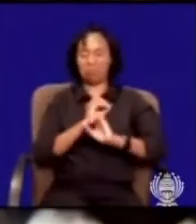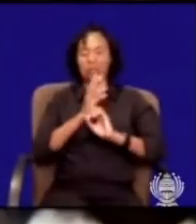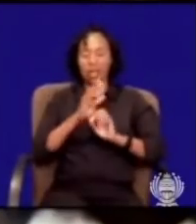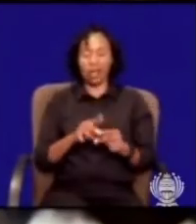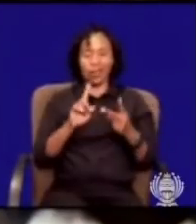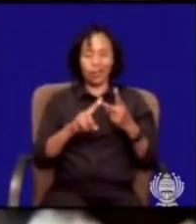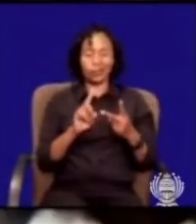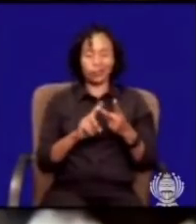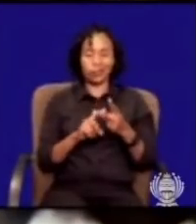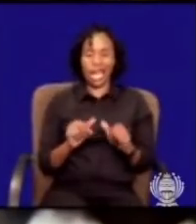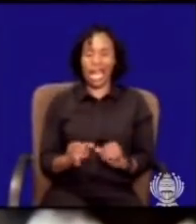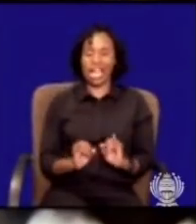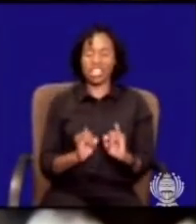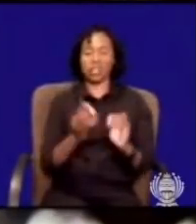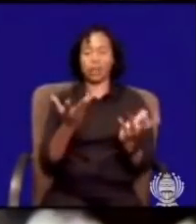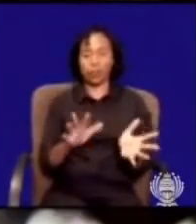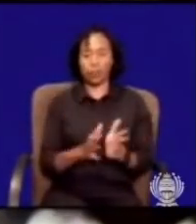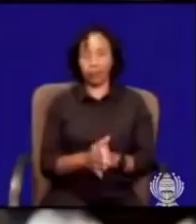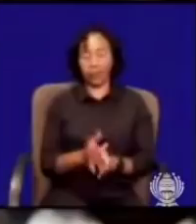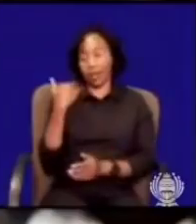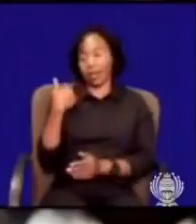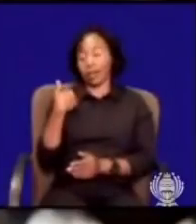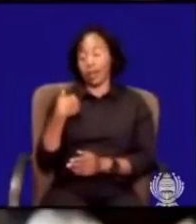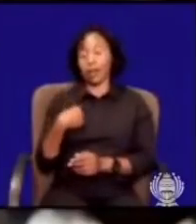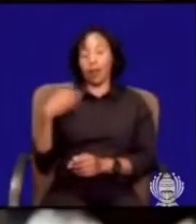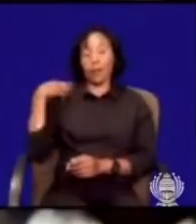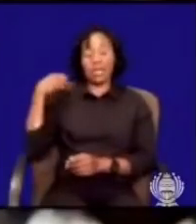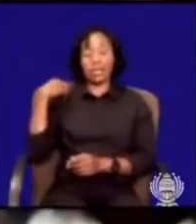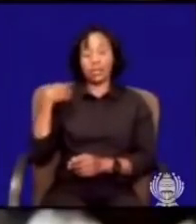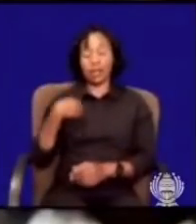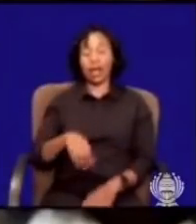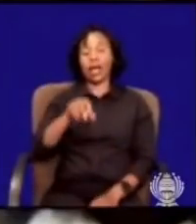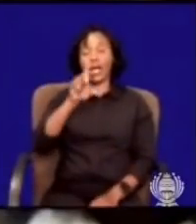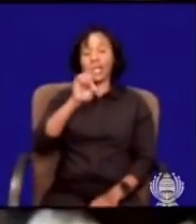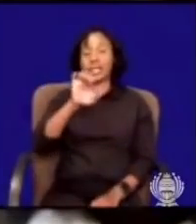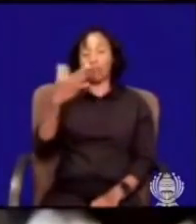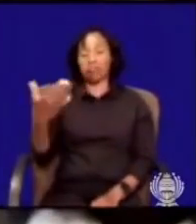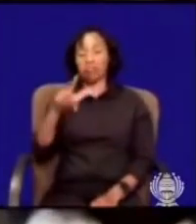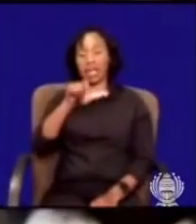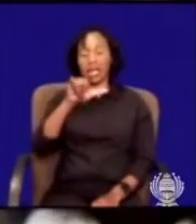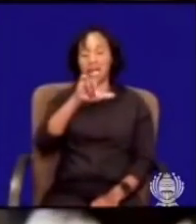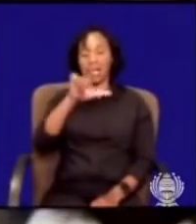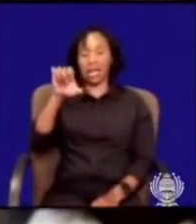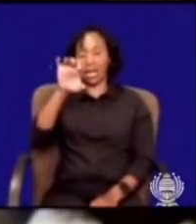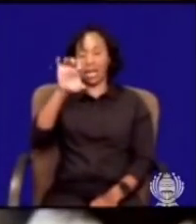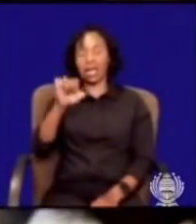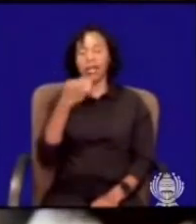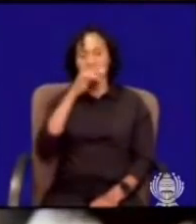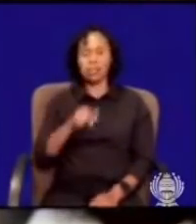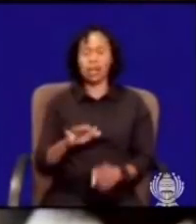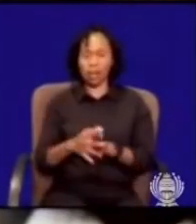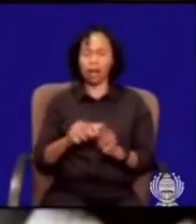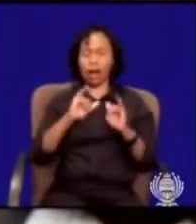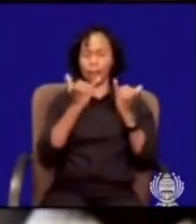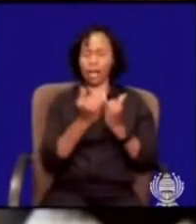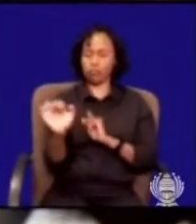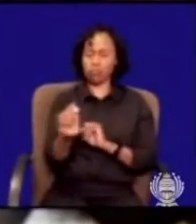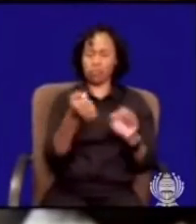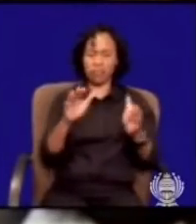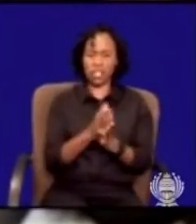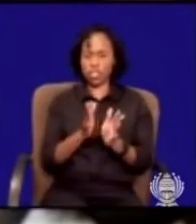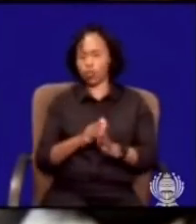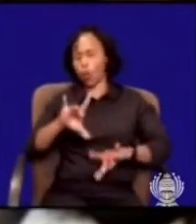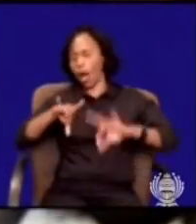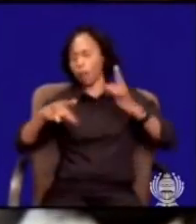de Lille announced that the Kruger Development Corporation has been appointed to conduct an assessment on the damage caused by the fire. Minister de